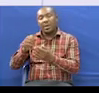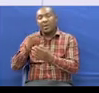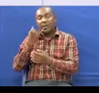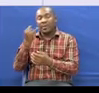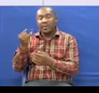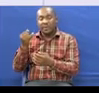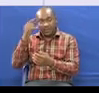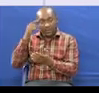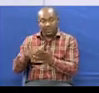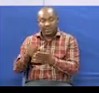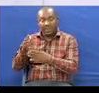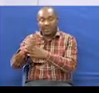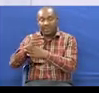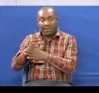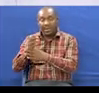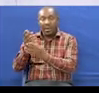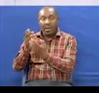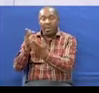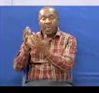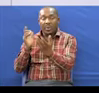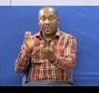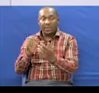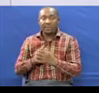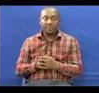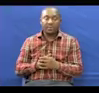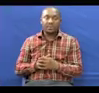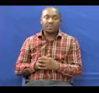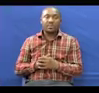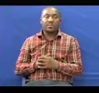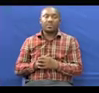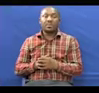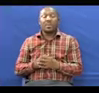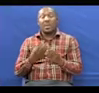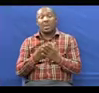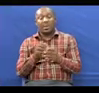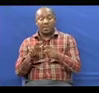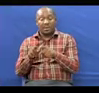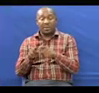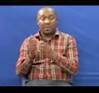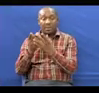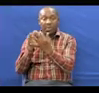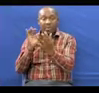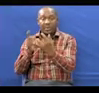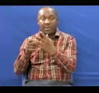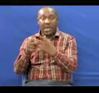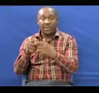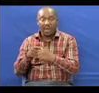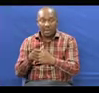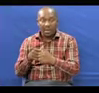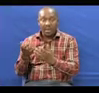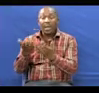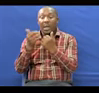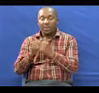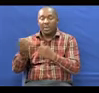populations. Fact informations that is concerning with the populations is referred as a population data. And these